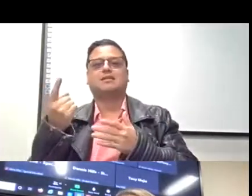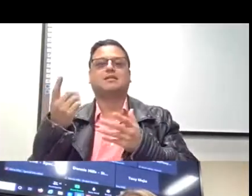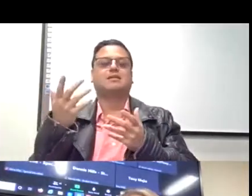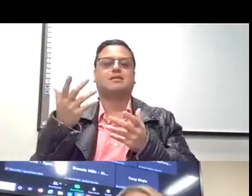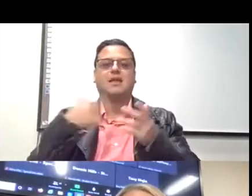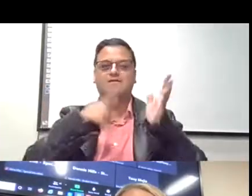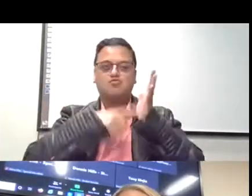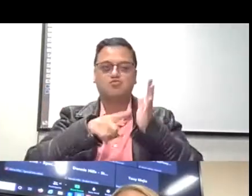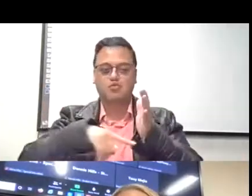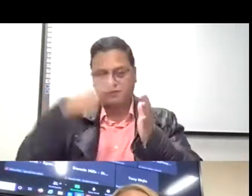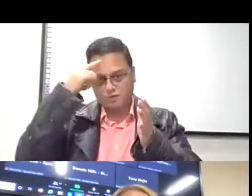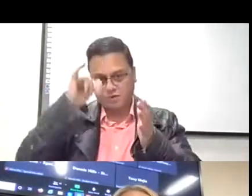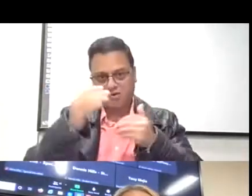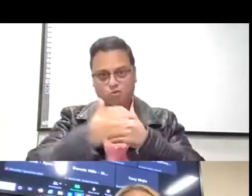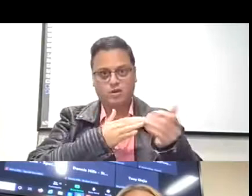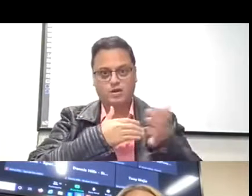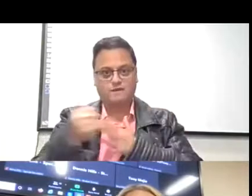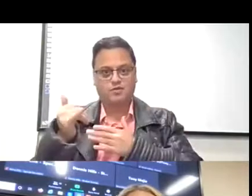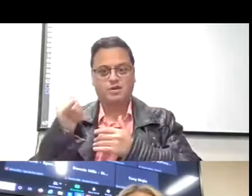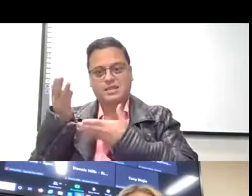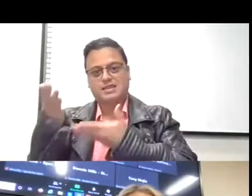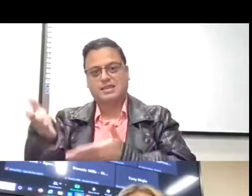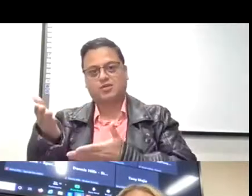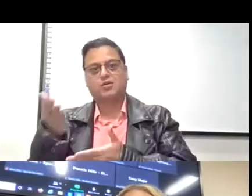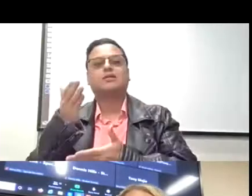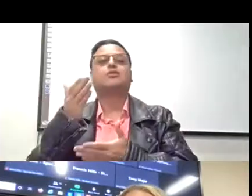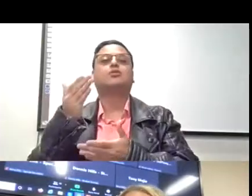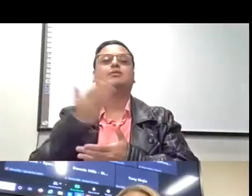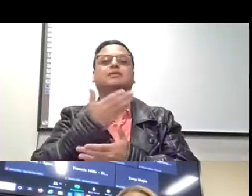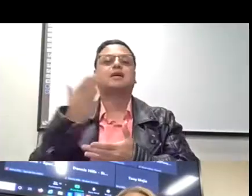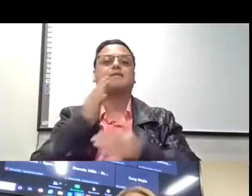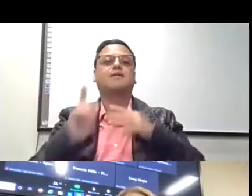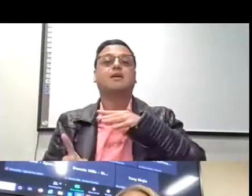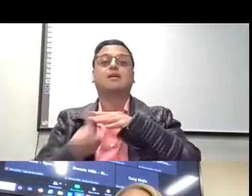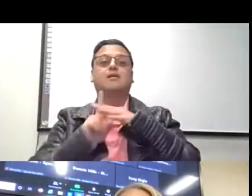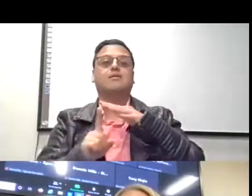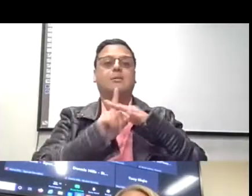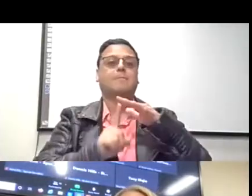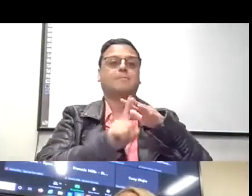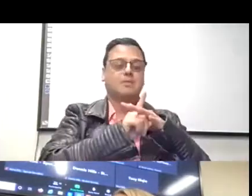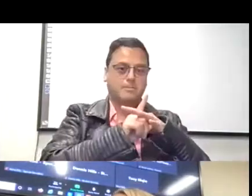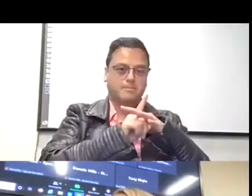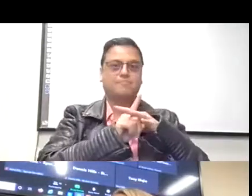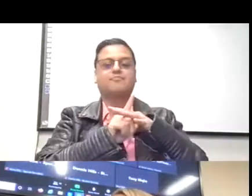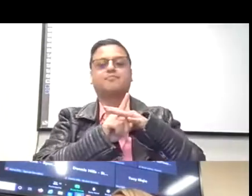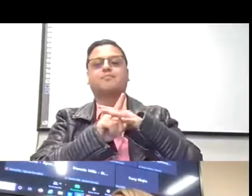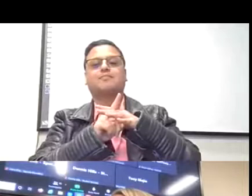research, whatever it is, it's actually there. So when things do come up offhand,